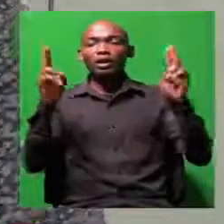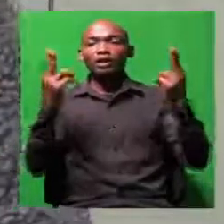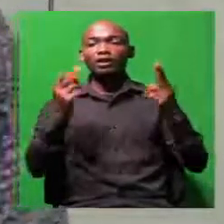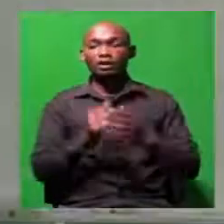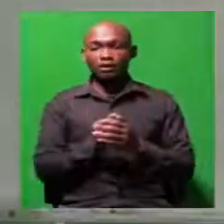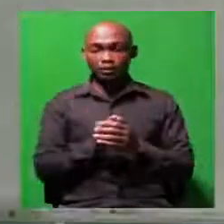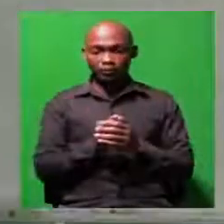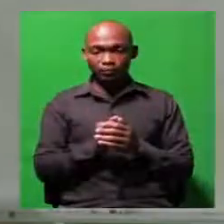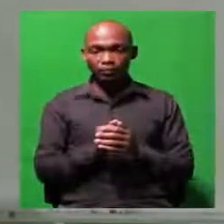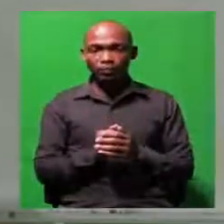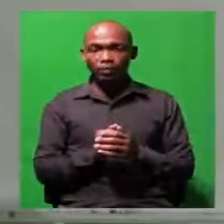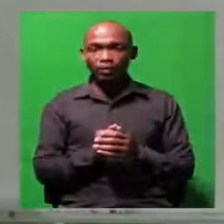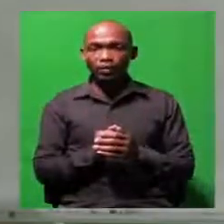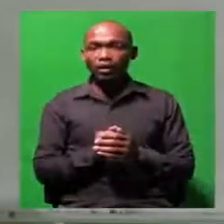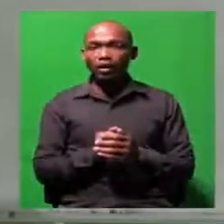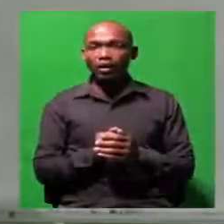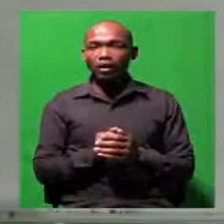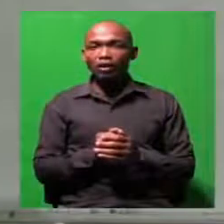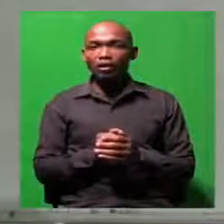subject is physics.